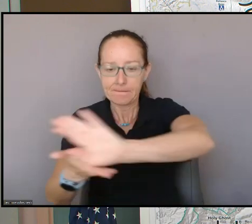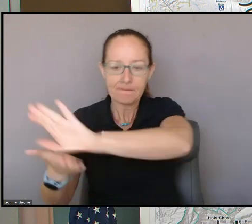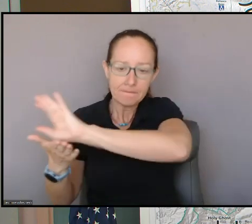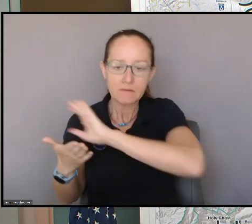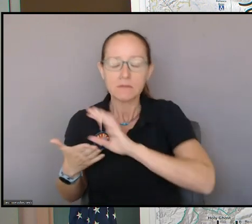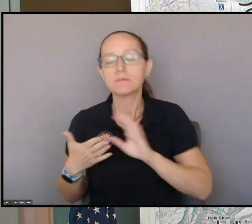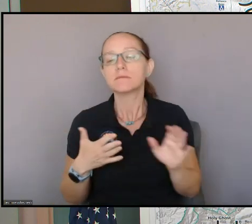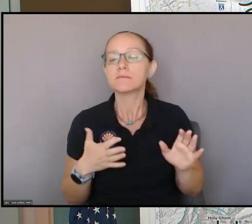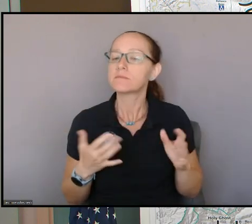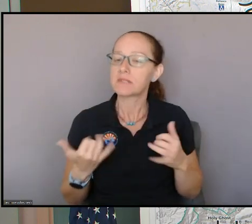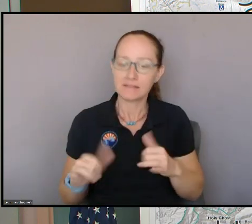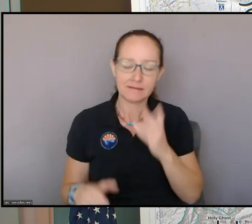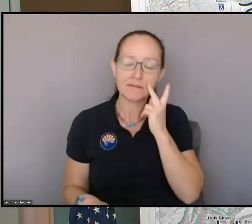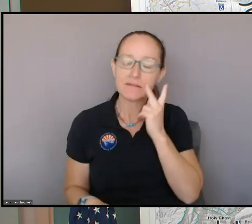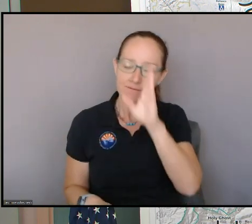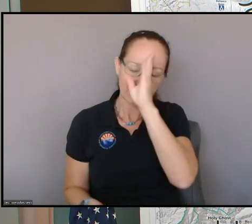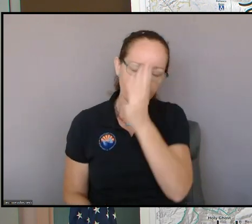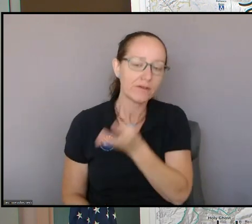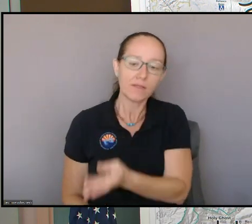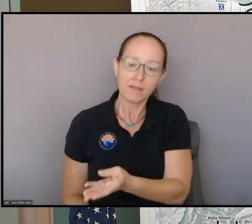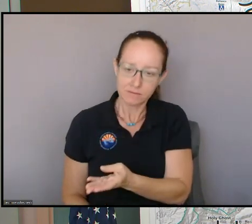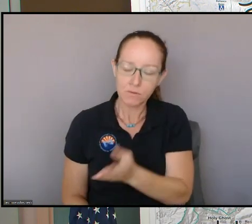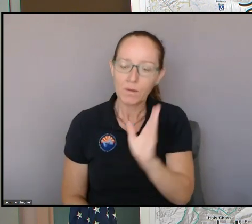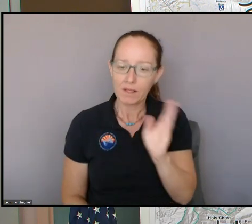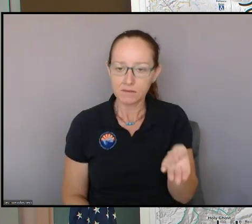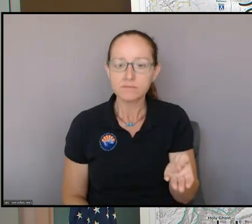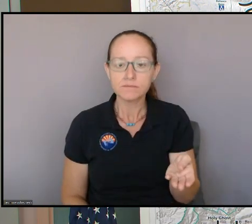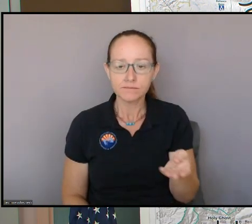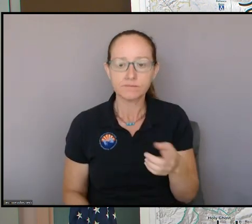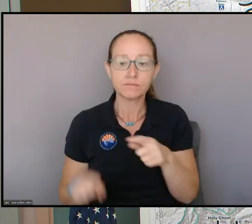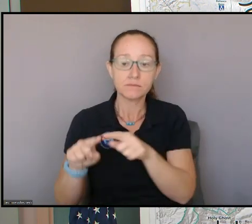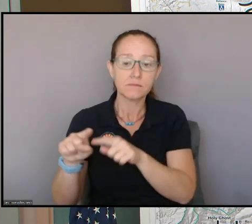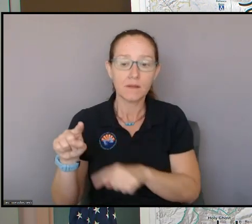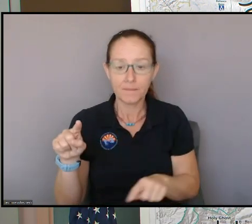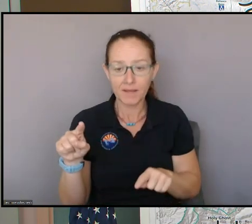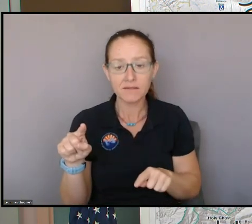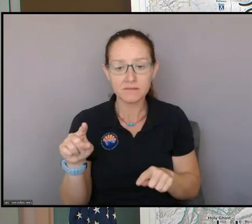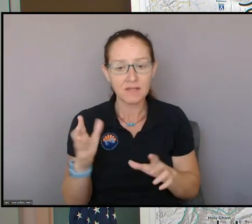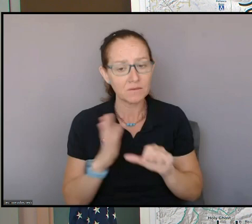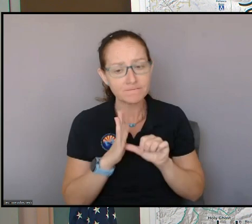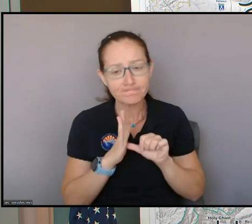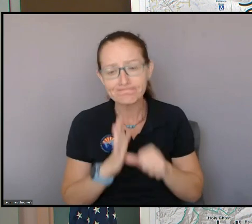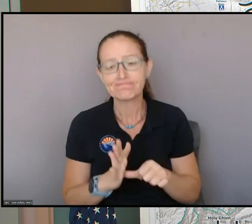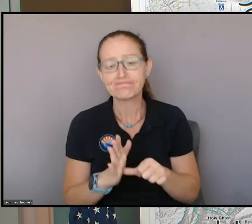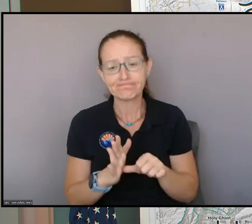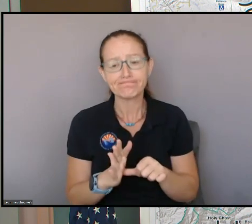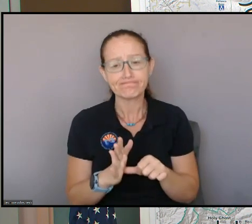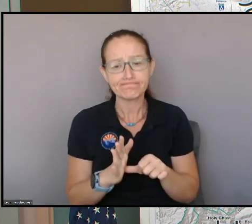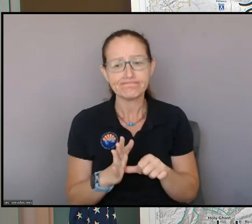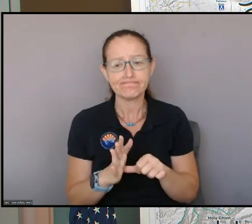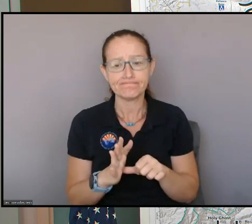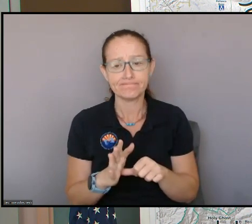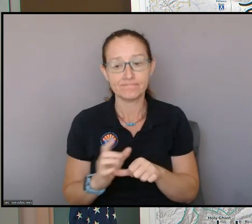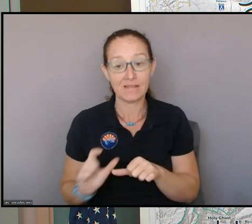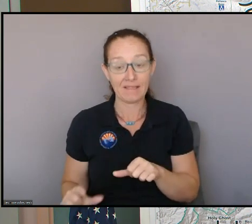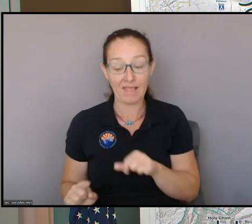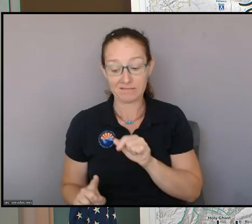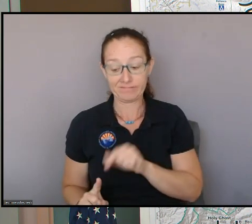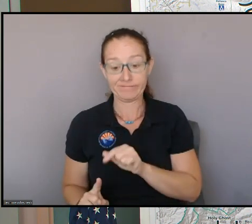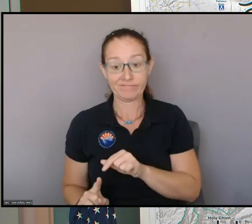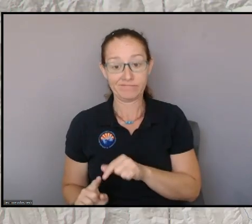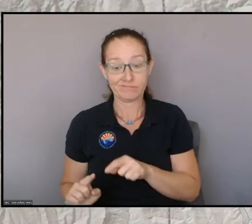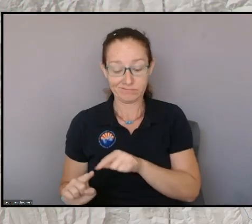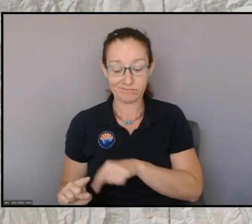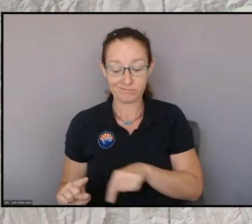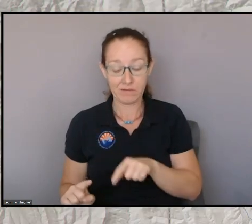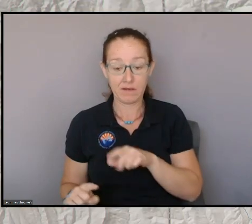And then as we come back down, just to really drive it home for folks, this is our priority in that Upper